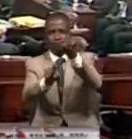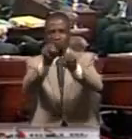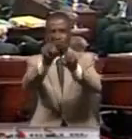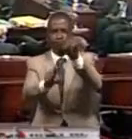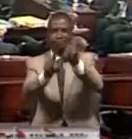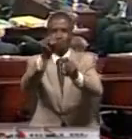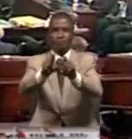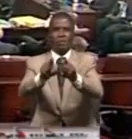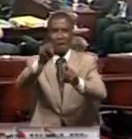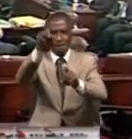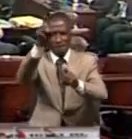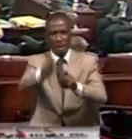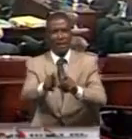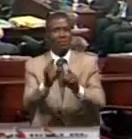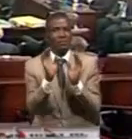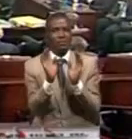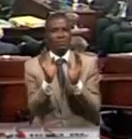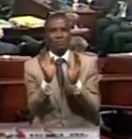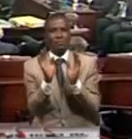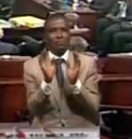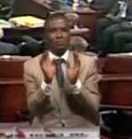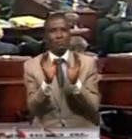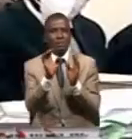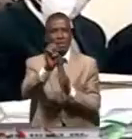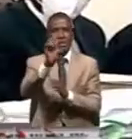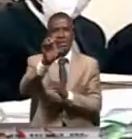Yes. My lords, under CI